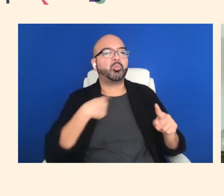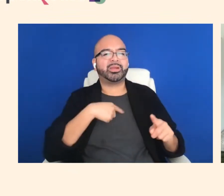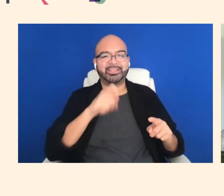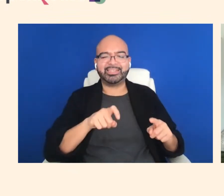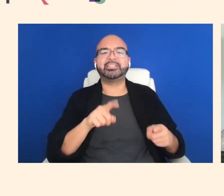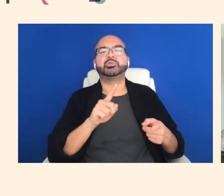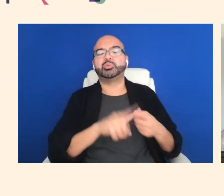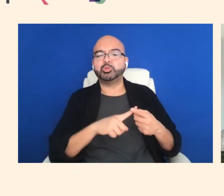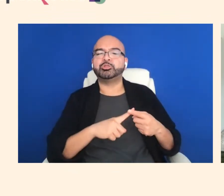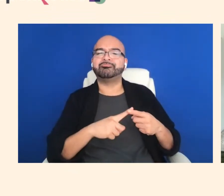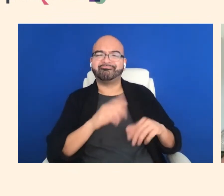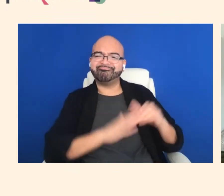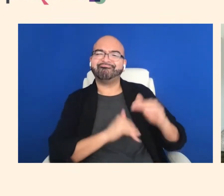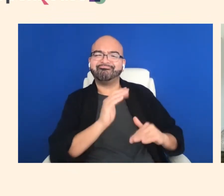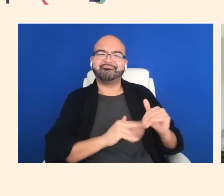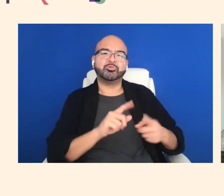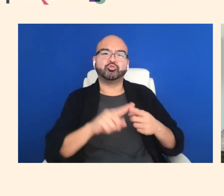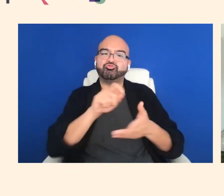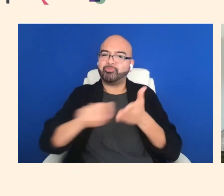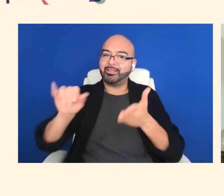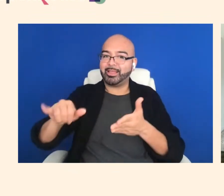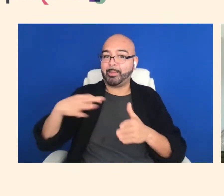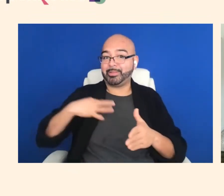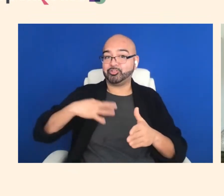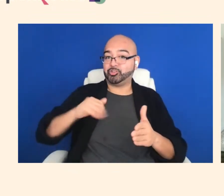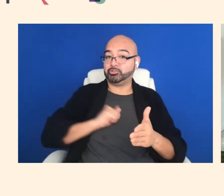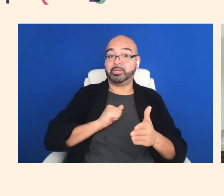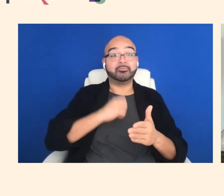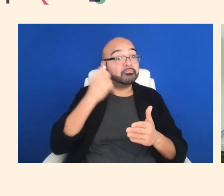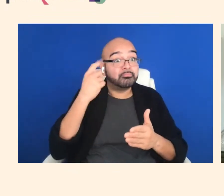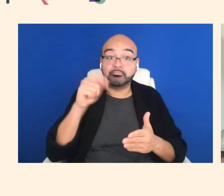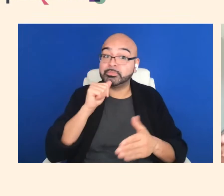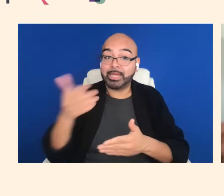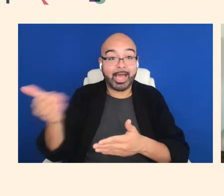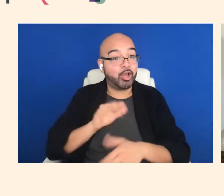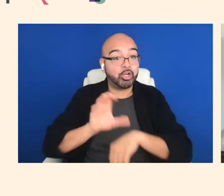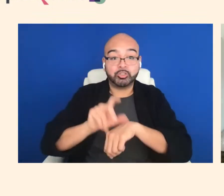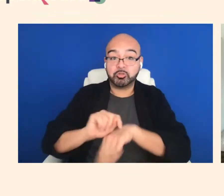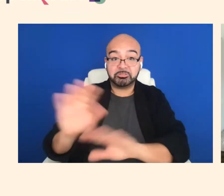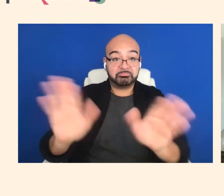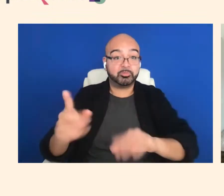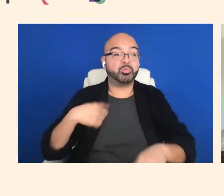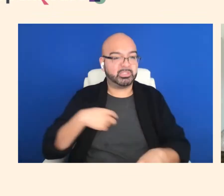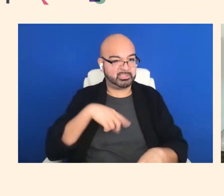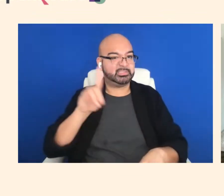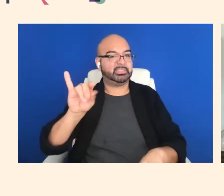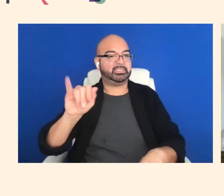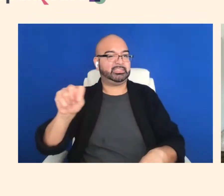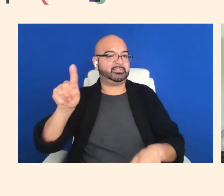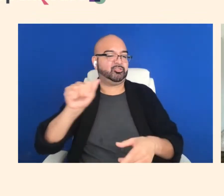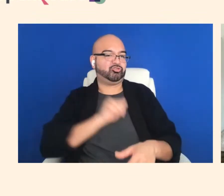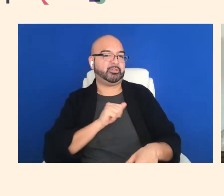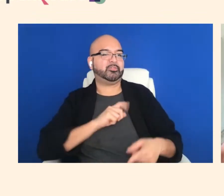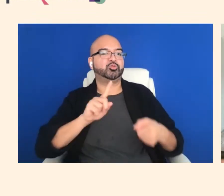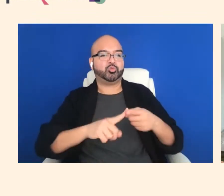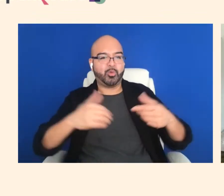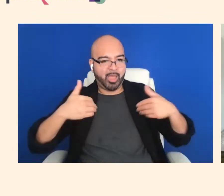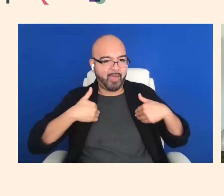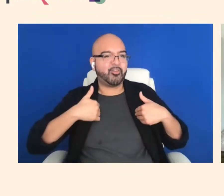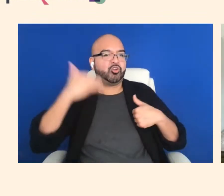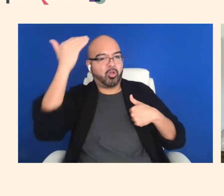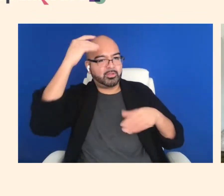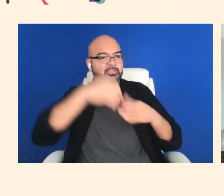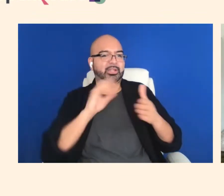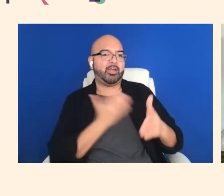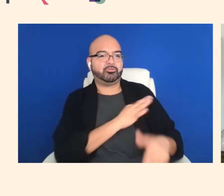application ourselves, which, sure, by the way, we did not hire a consultant. We did it ourselves to hold the knowledge in our staff body and be able to transfer it to